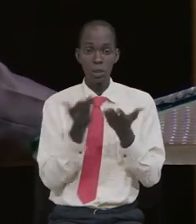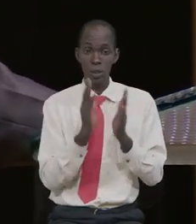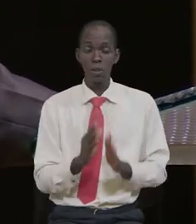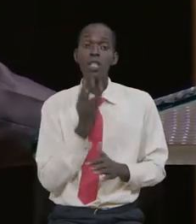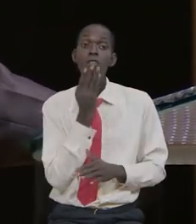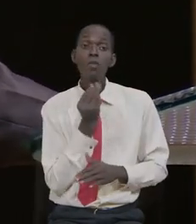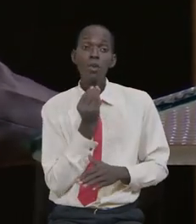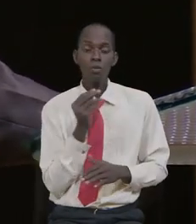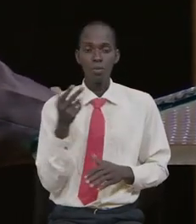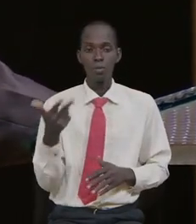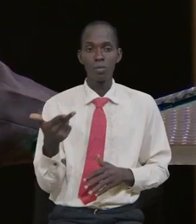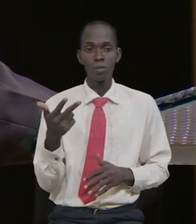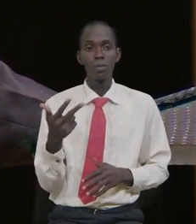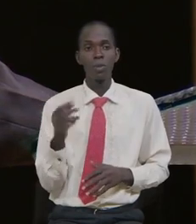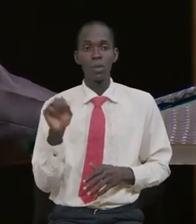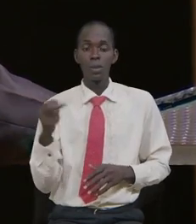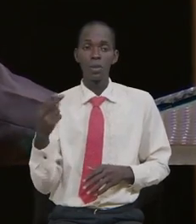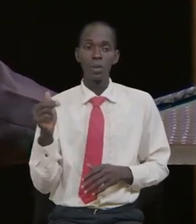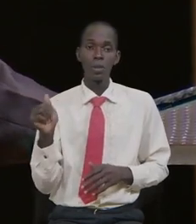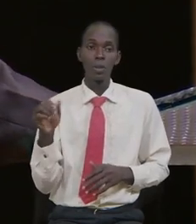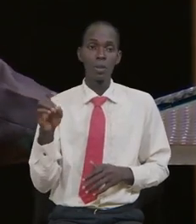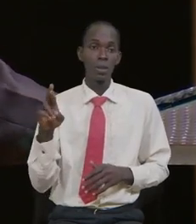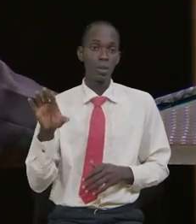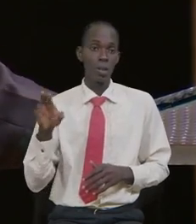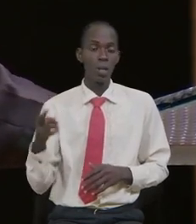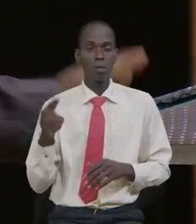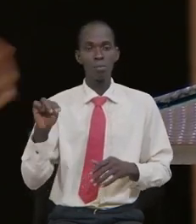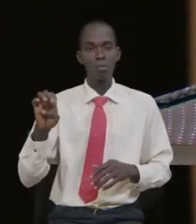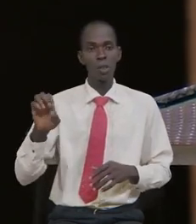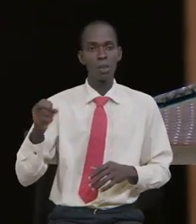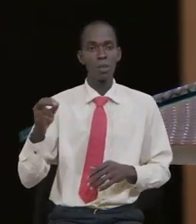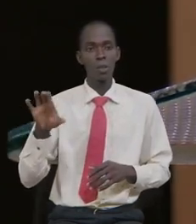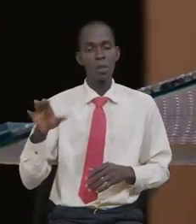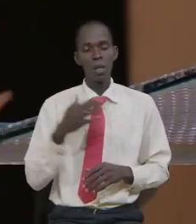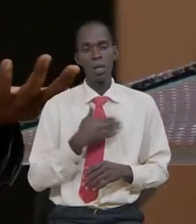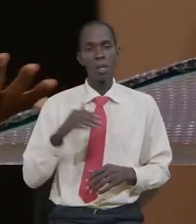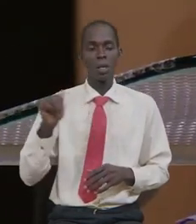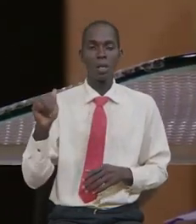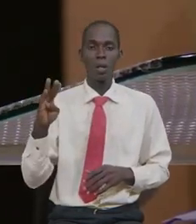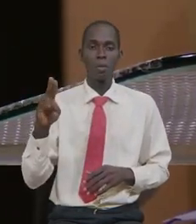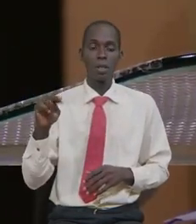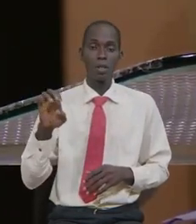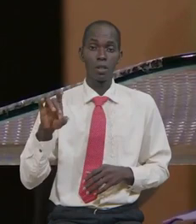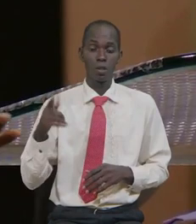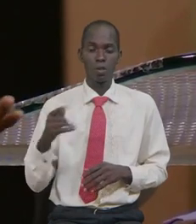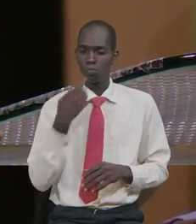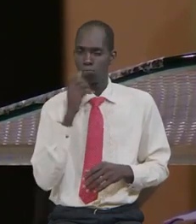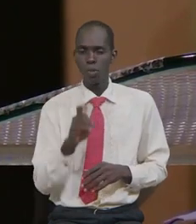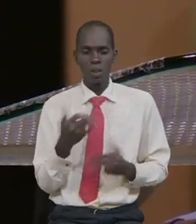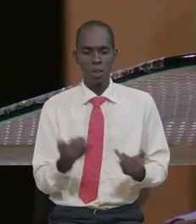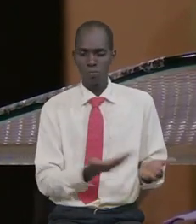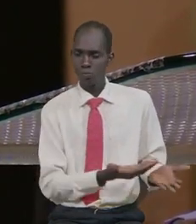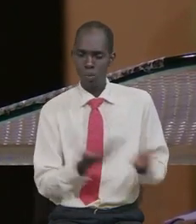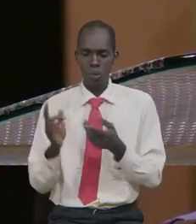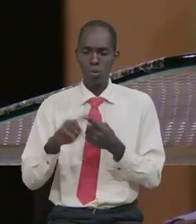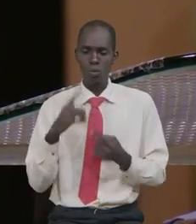the burning fiery furnace. It tells us in verse 21, and it says, then these